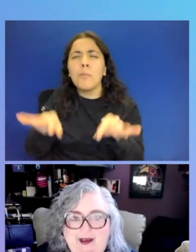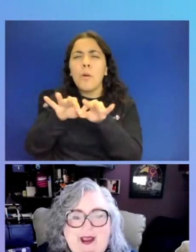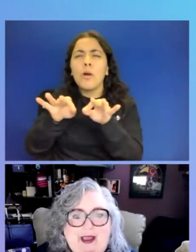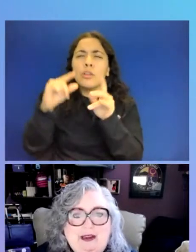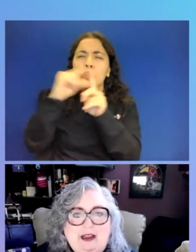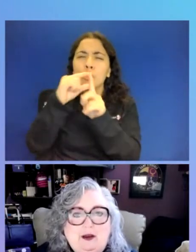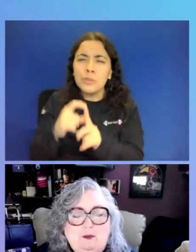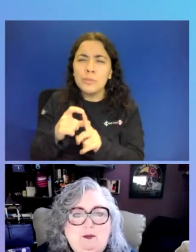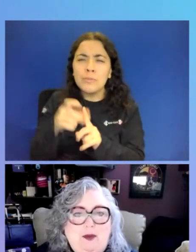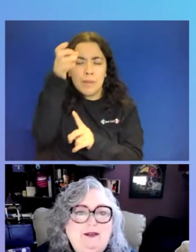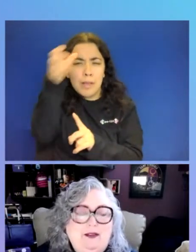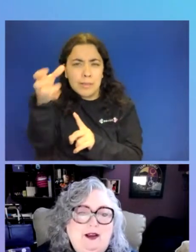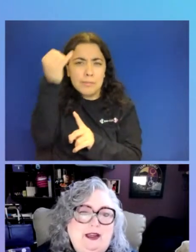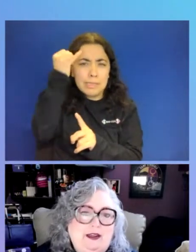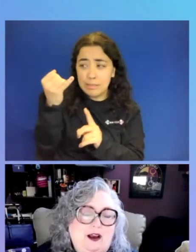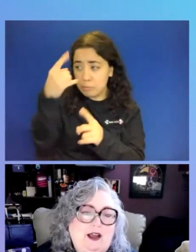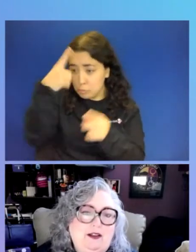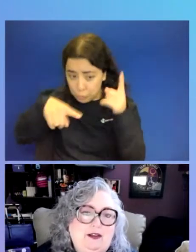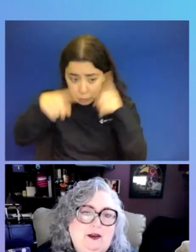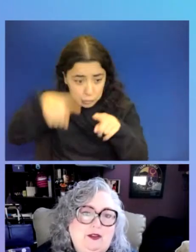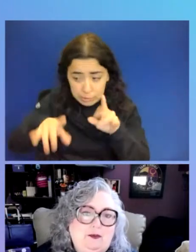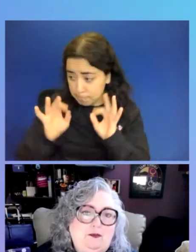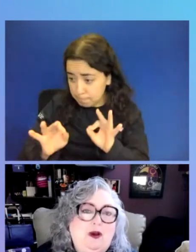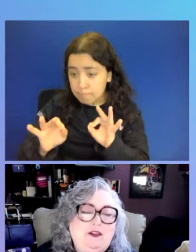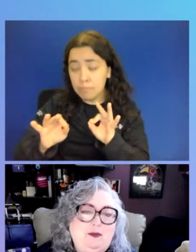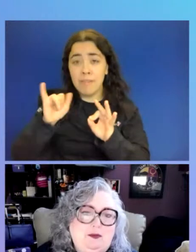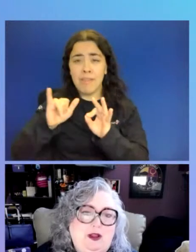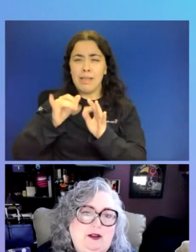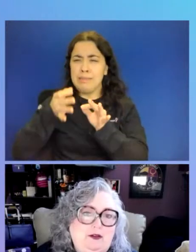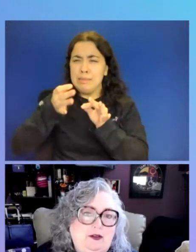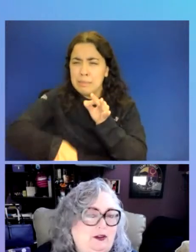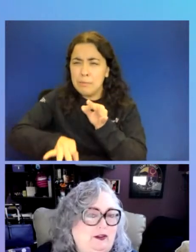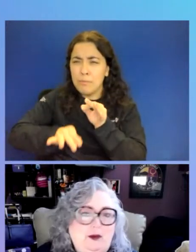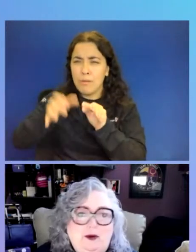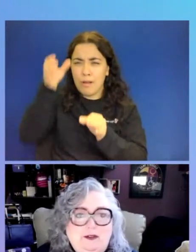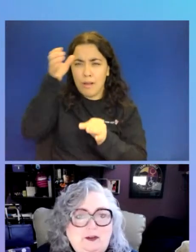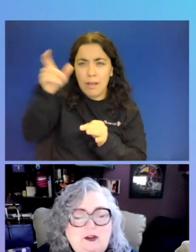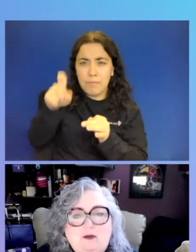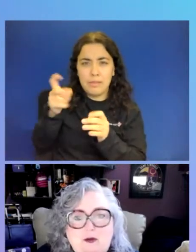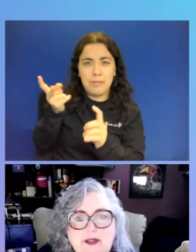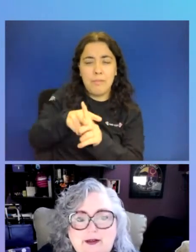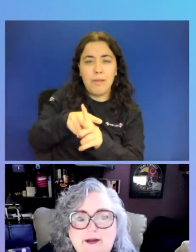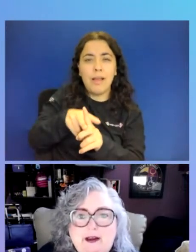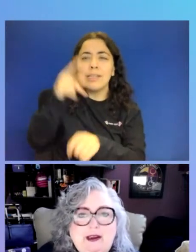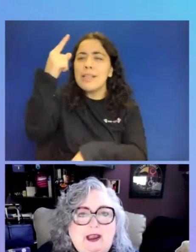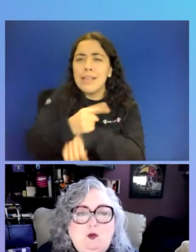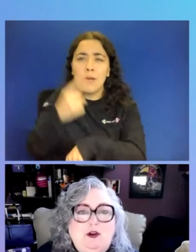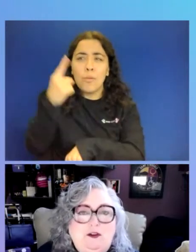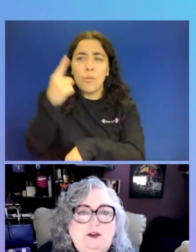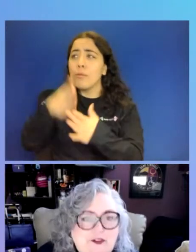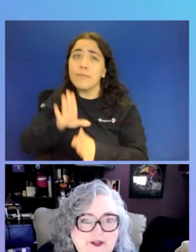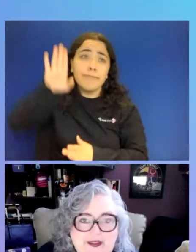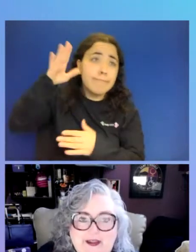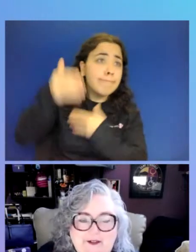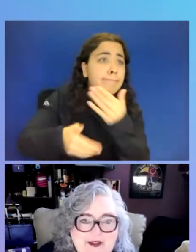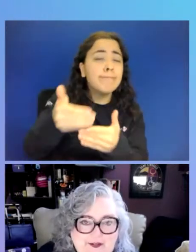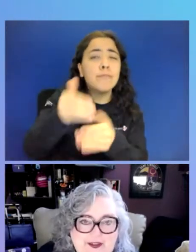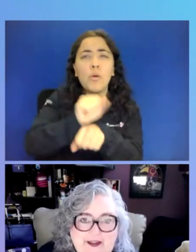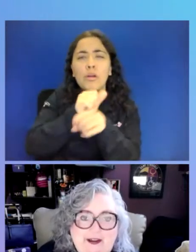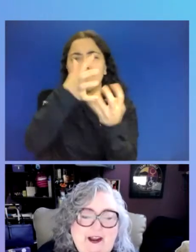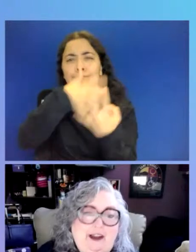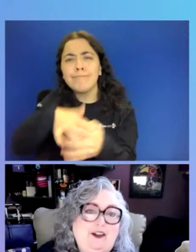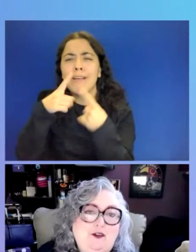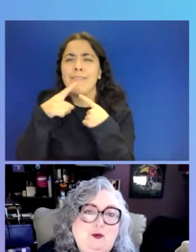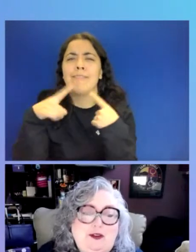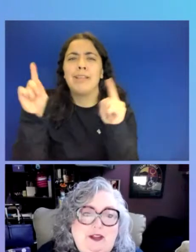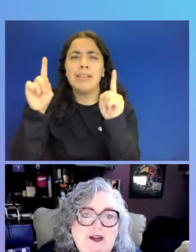ideas, and baseline concepts that must be applied so that on day one, someone can roll in and work efficiently,